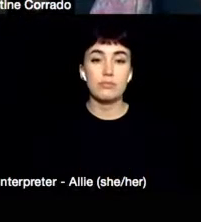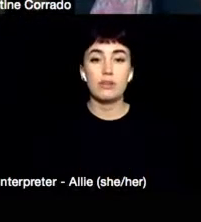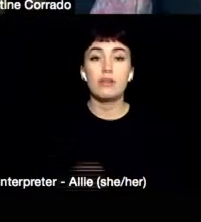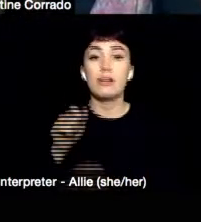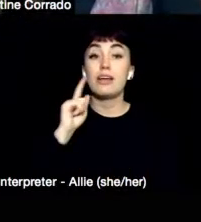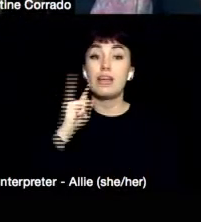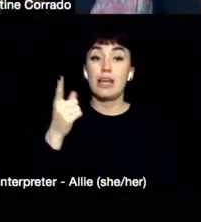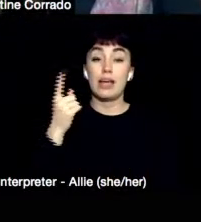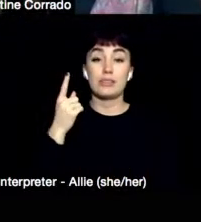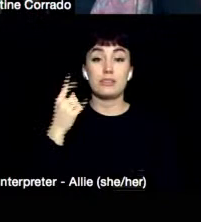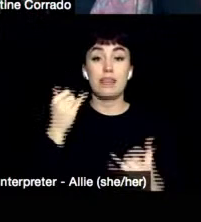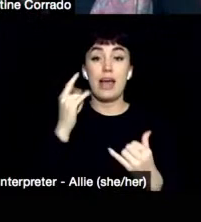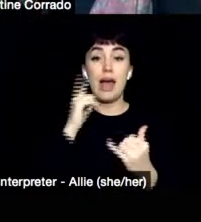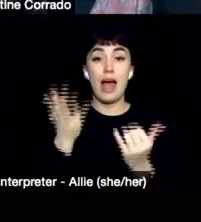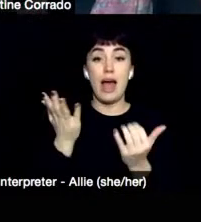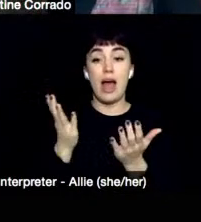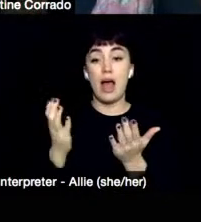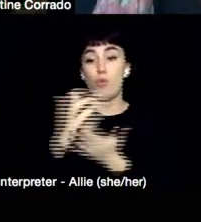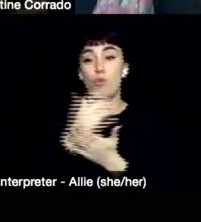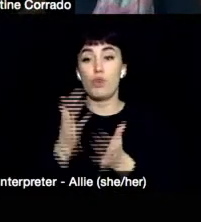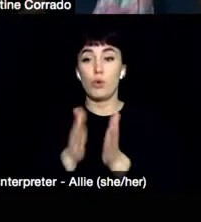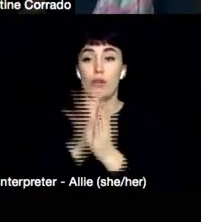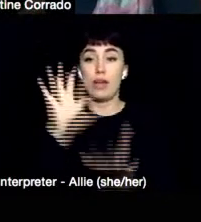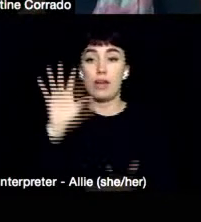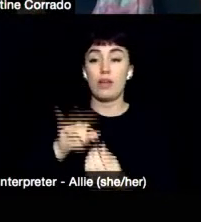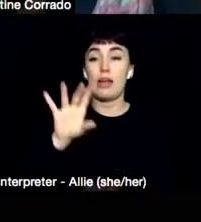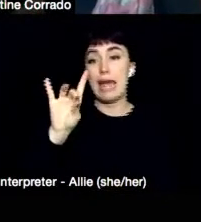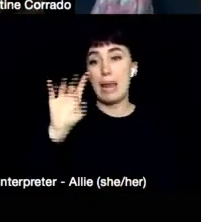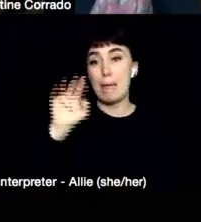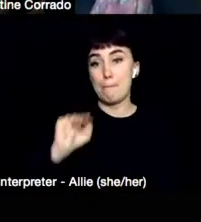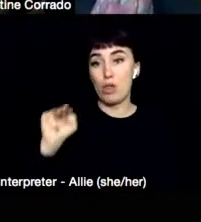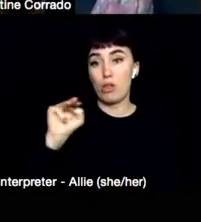earlier today, I reviewed claims totaling